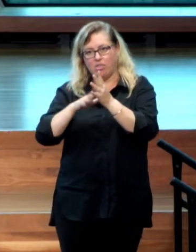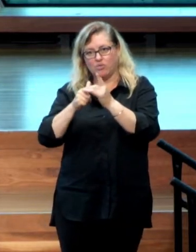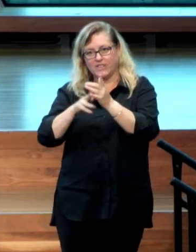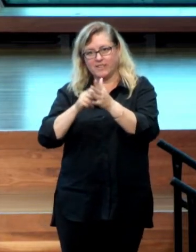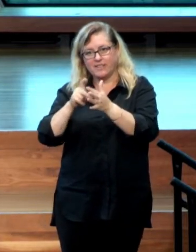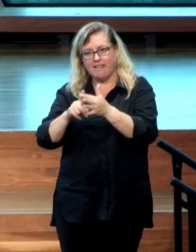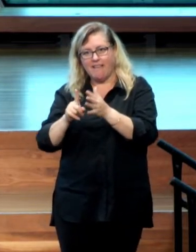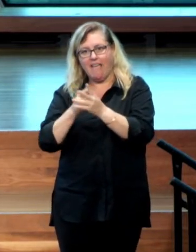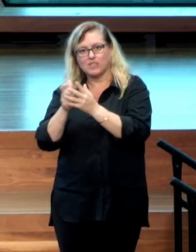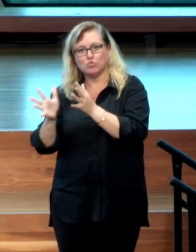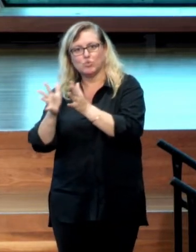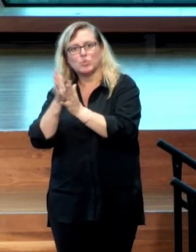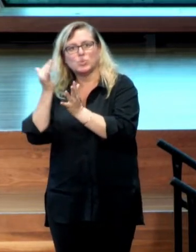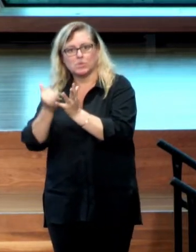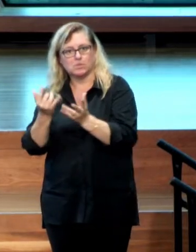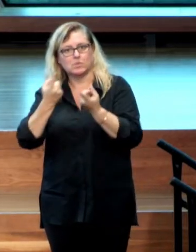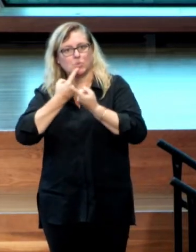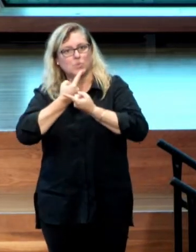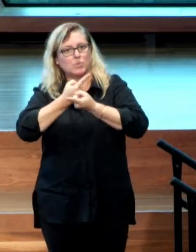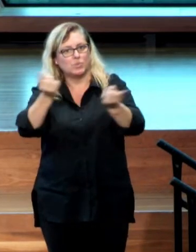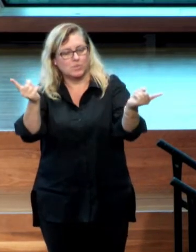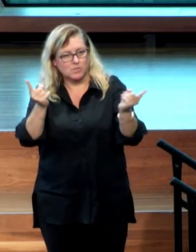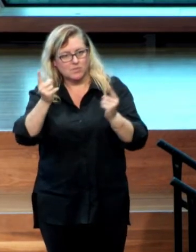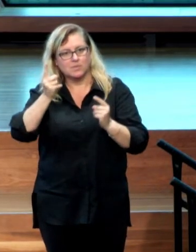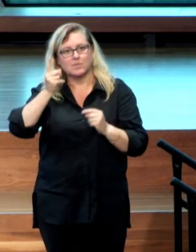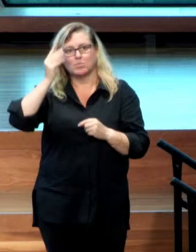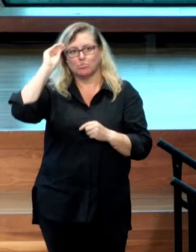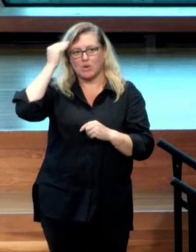announce the winner of the Victorian Prize for Literature.